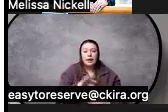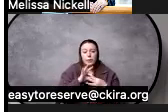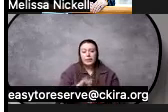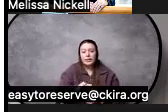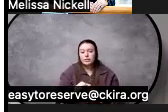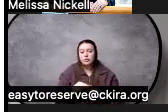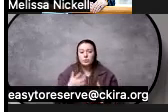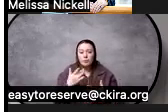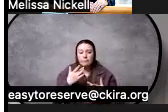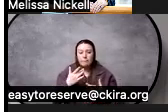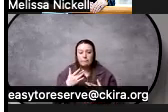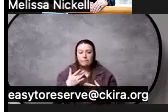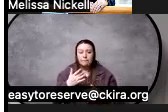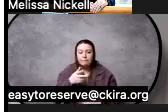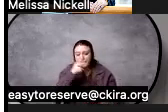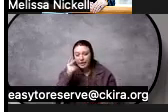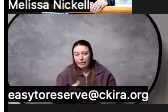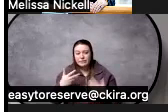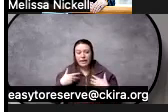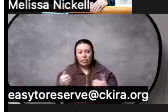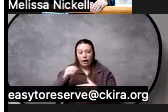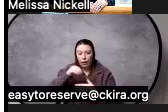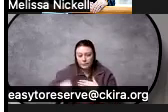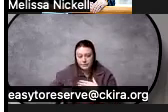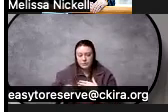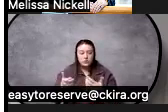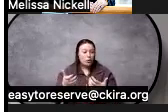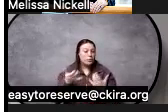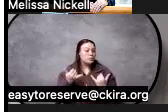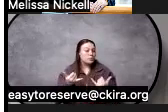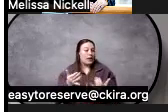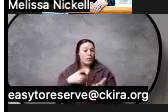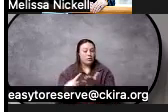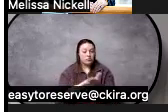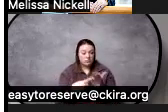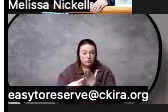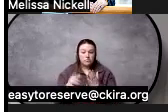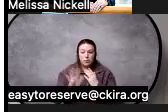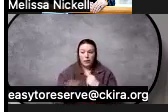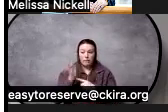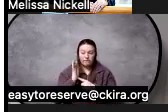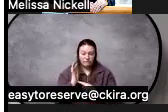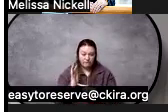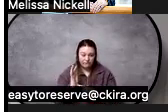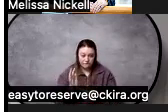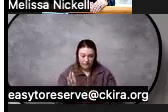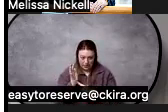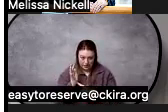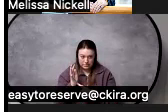would always start off my poster presentation. I'm going to talk with you all today for about 5 minutes. And within this 5 minutes,